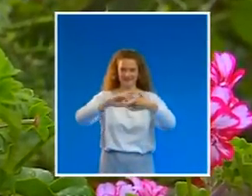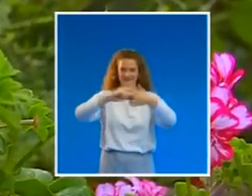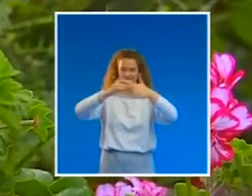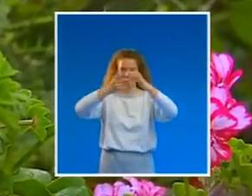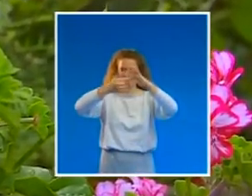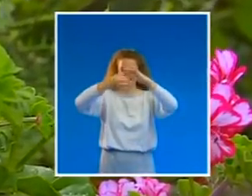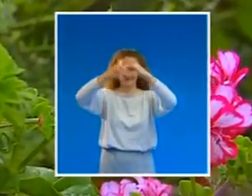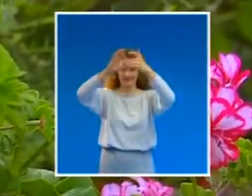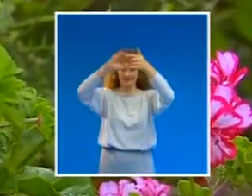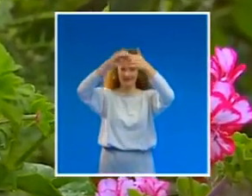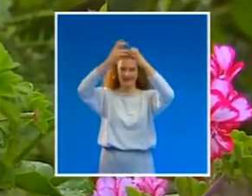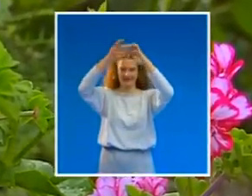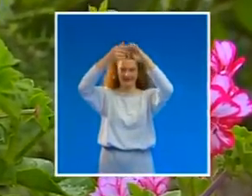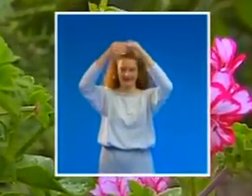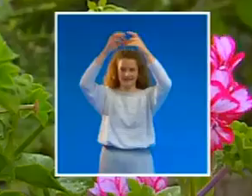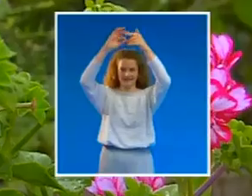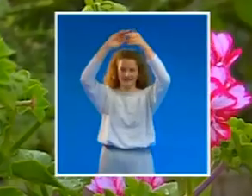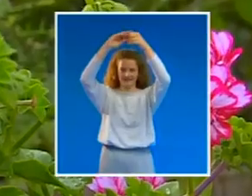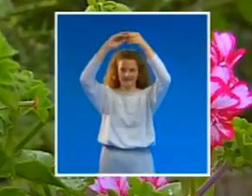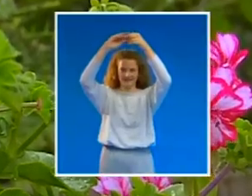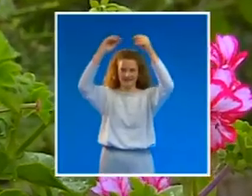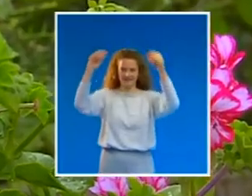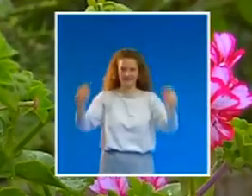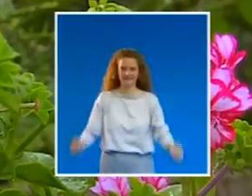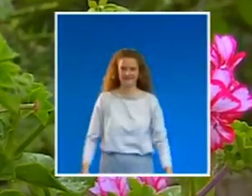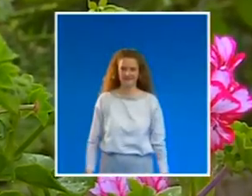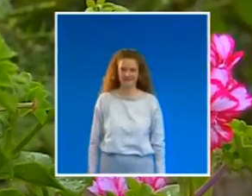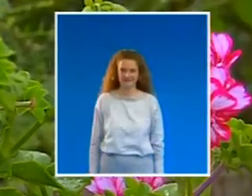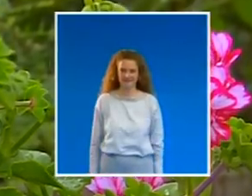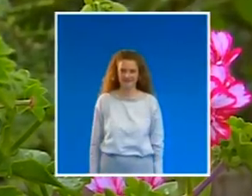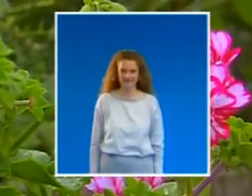Wincy Spider climbed up the spout again.